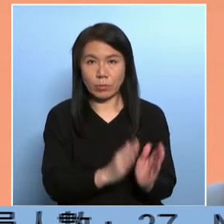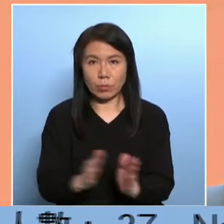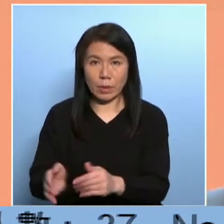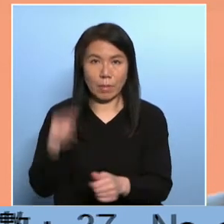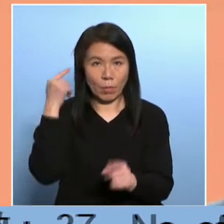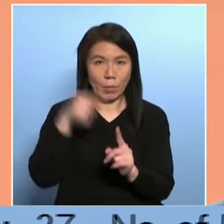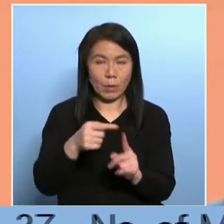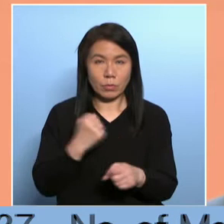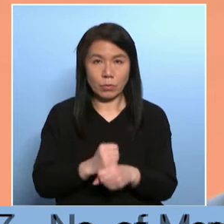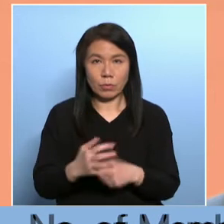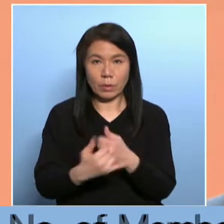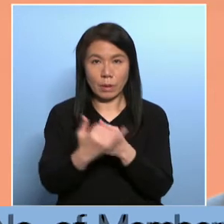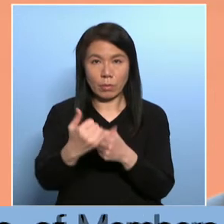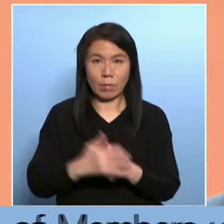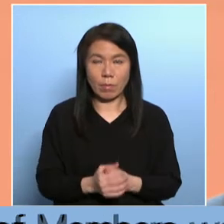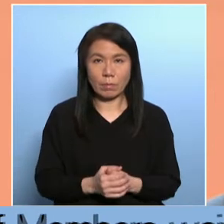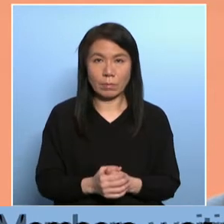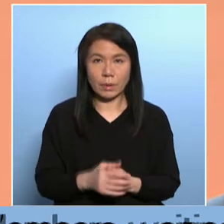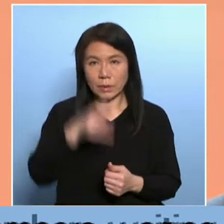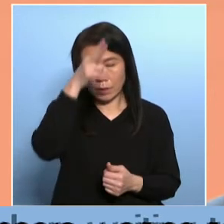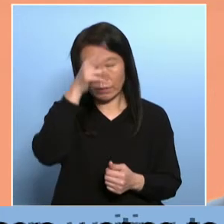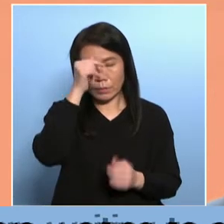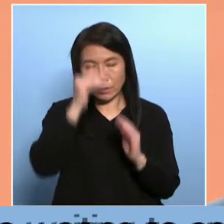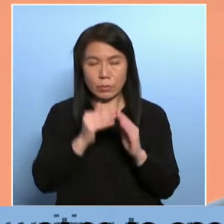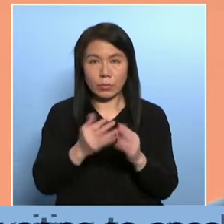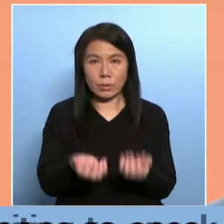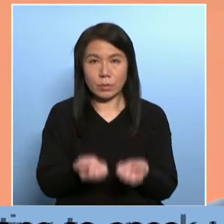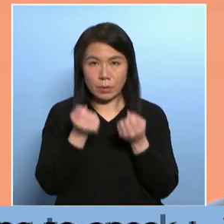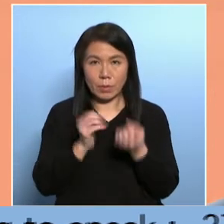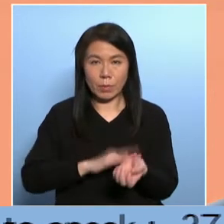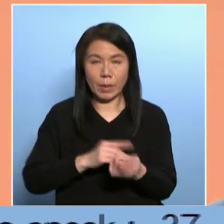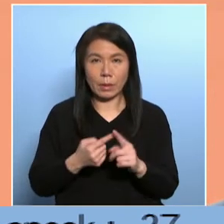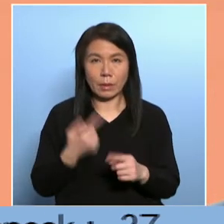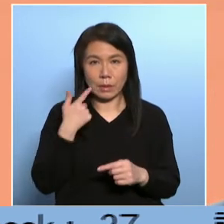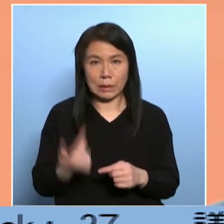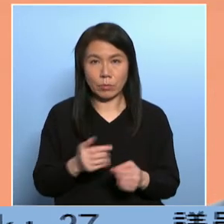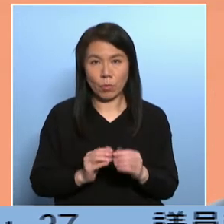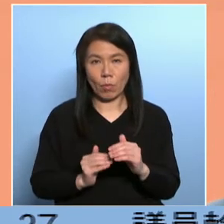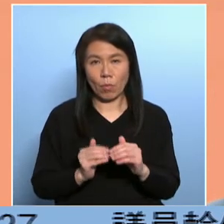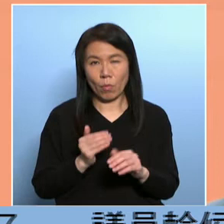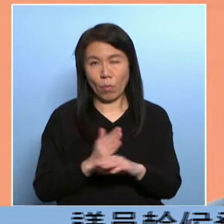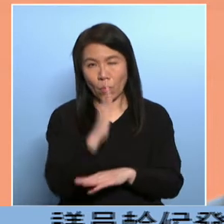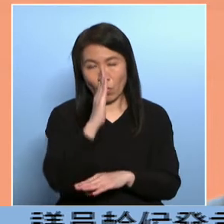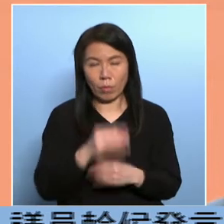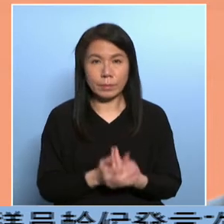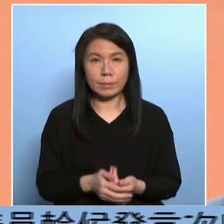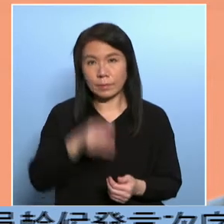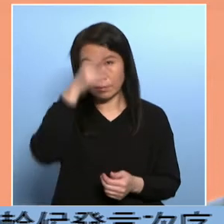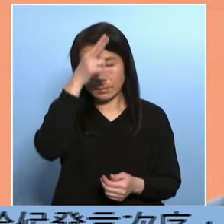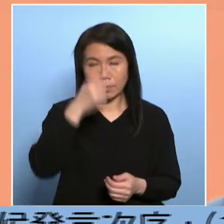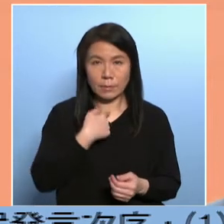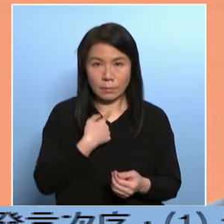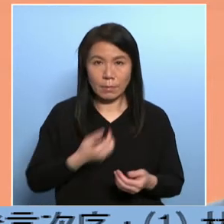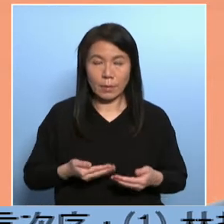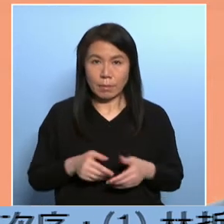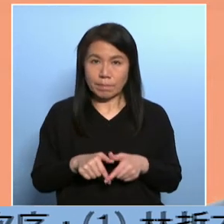identify these targets promptly. And also for public hospitals taking in these patients, they are already